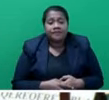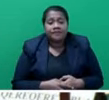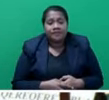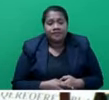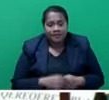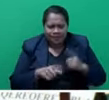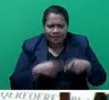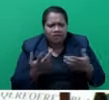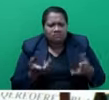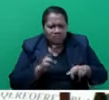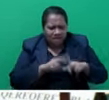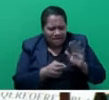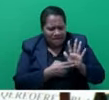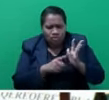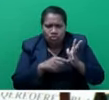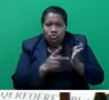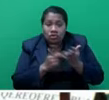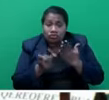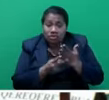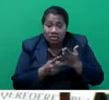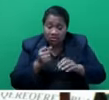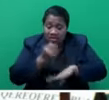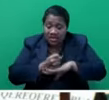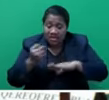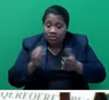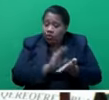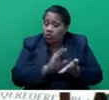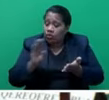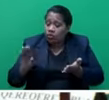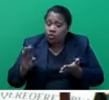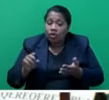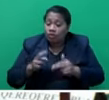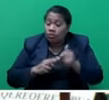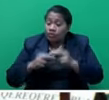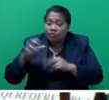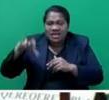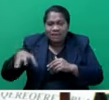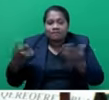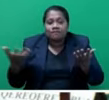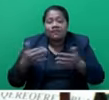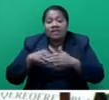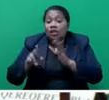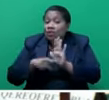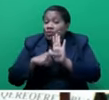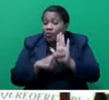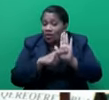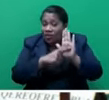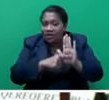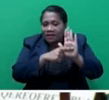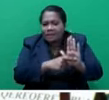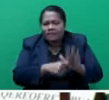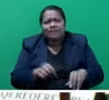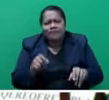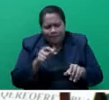FNU project, which the government provided grants to build a campus in Lautoka. I also look at